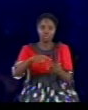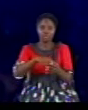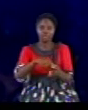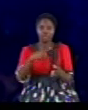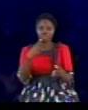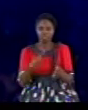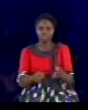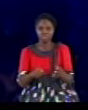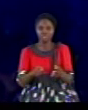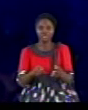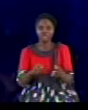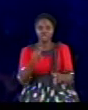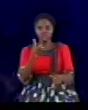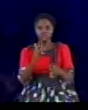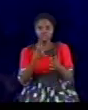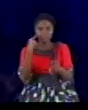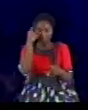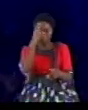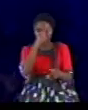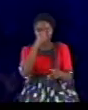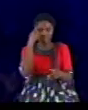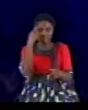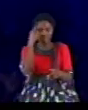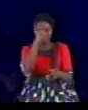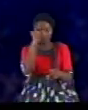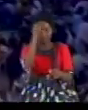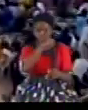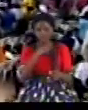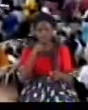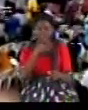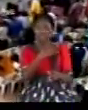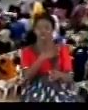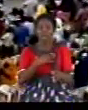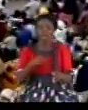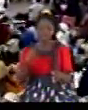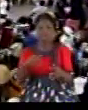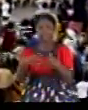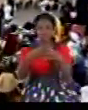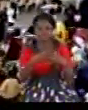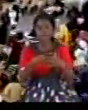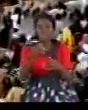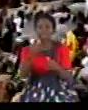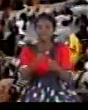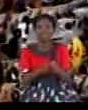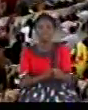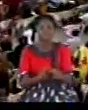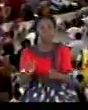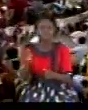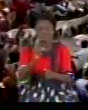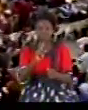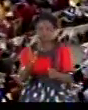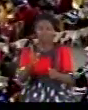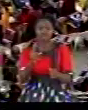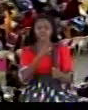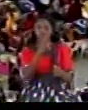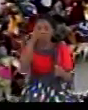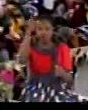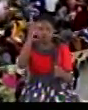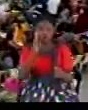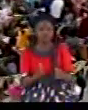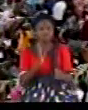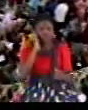old, among the blacks, among the whites, everywhere globally. God will overthrow and